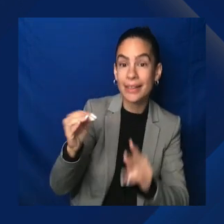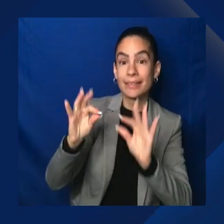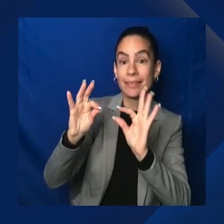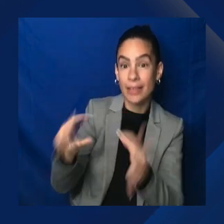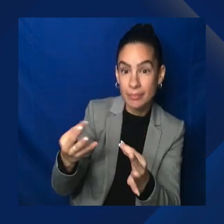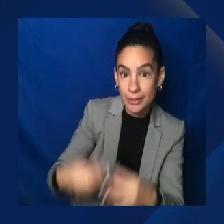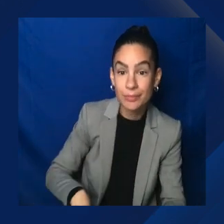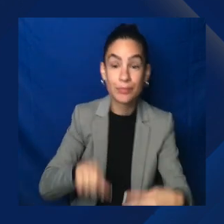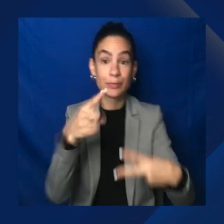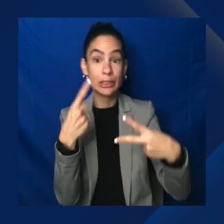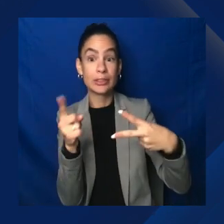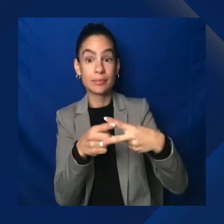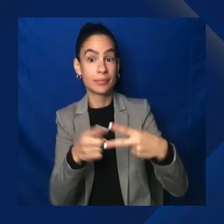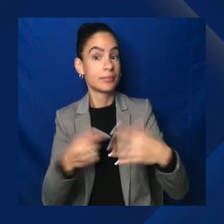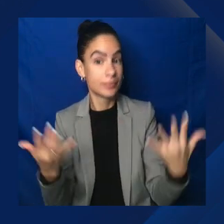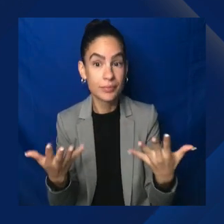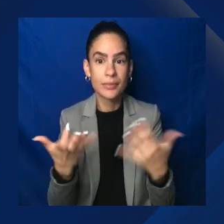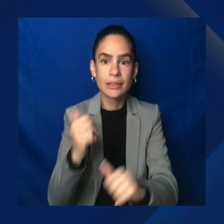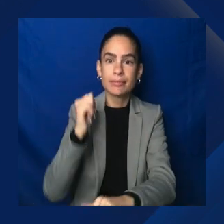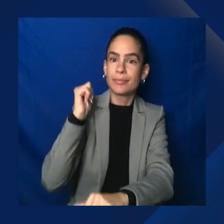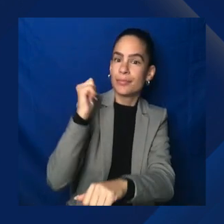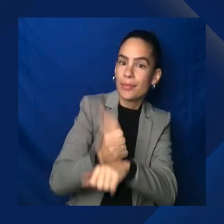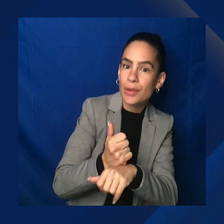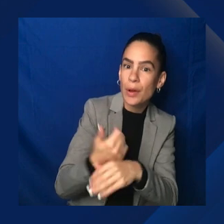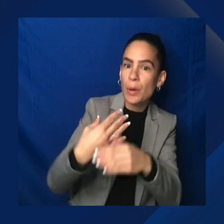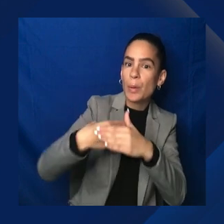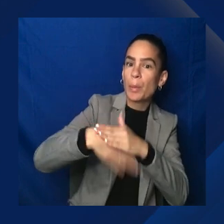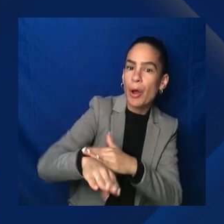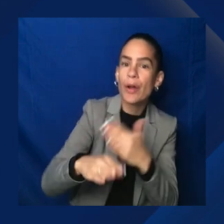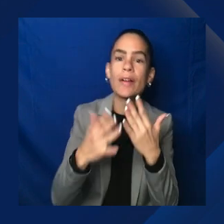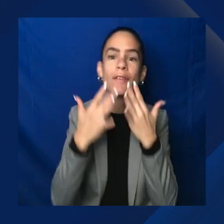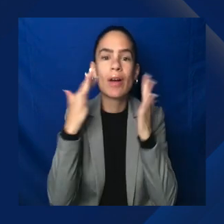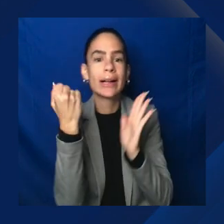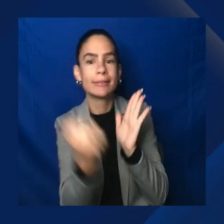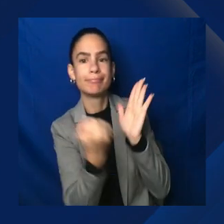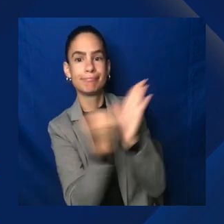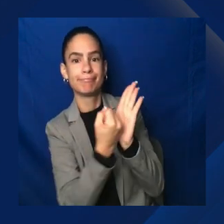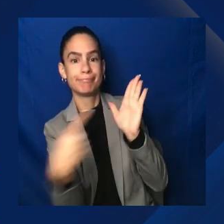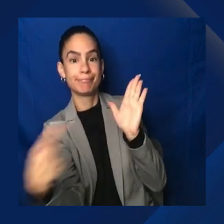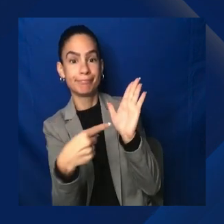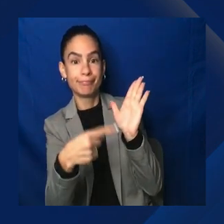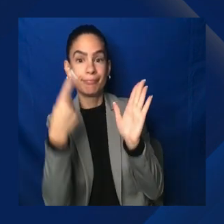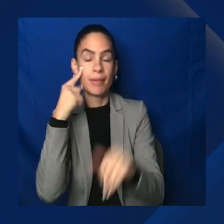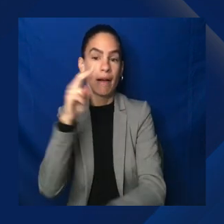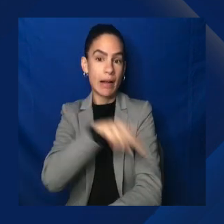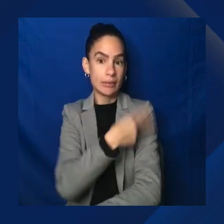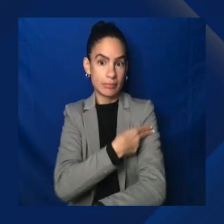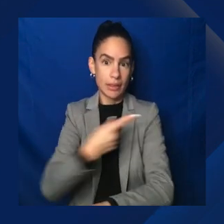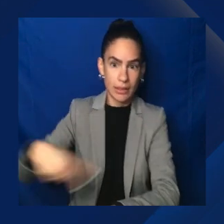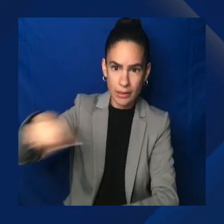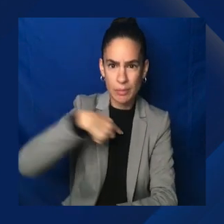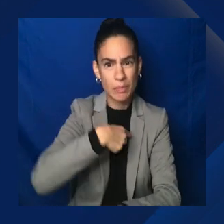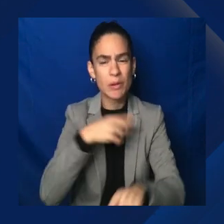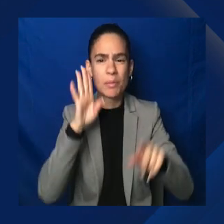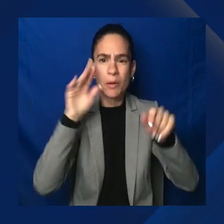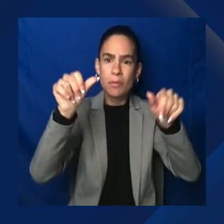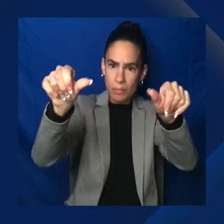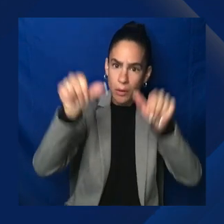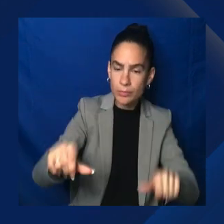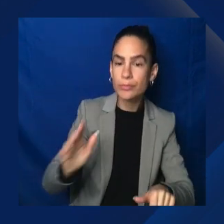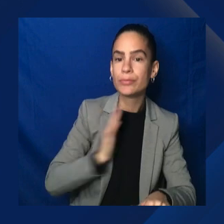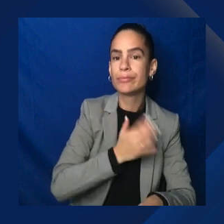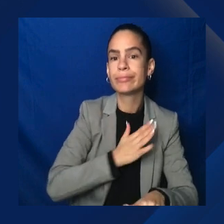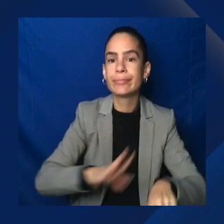birthing-friendly hospital designation that would be posted on our CMS Care Compare website to help